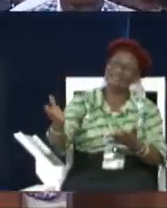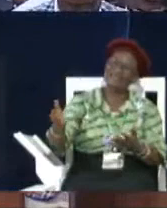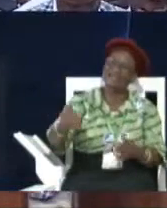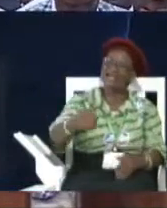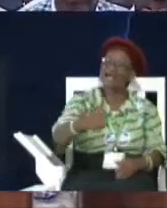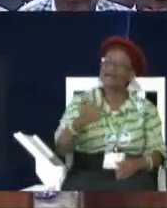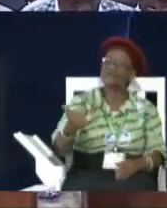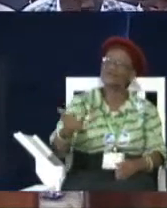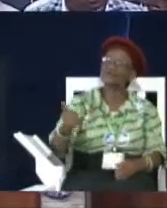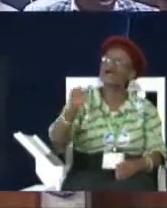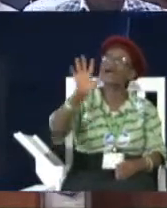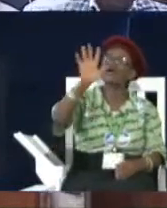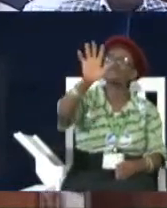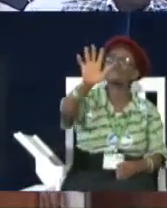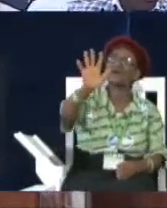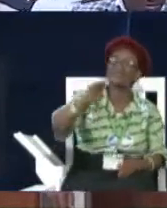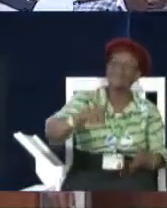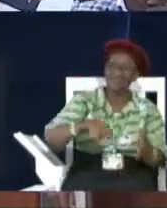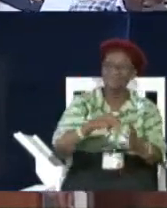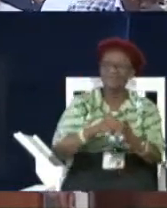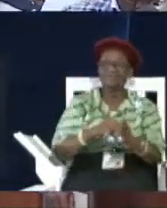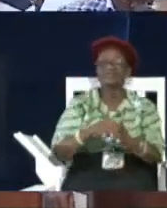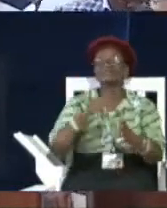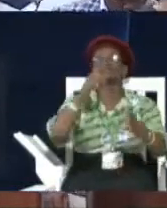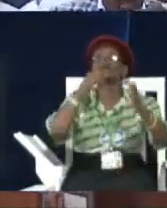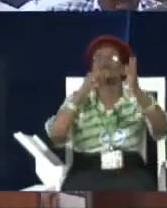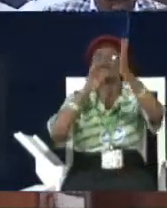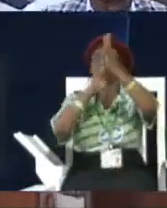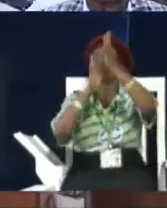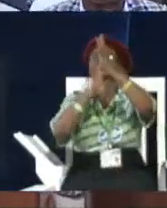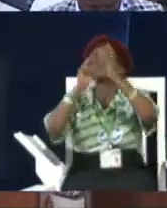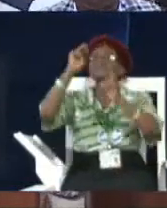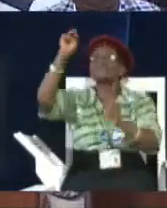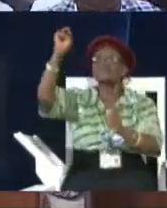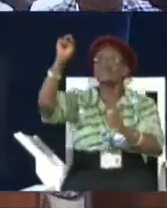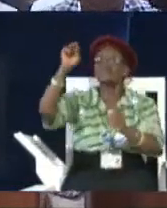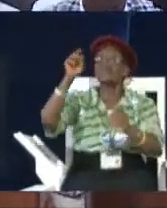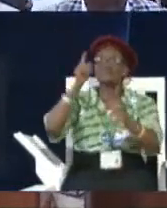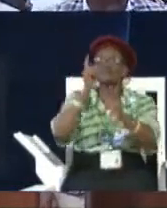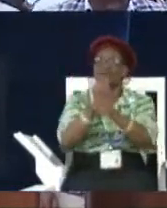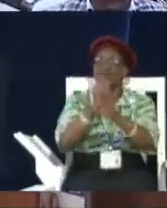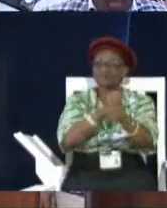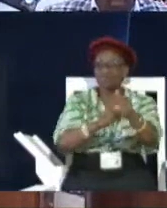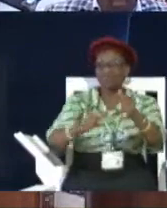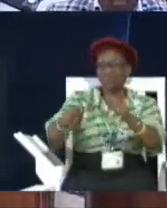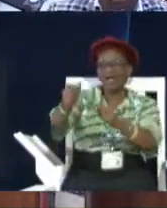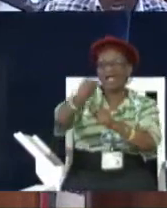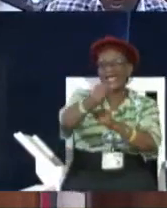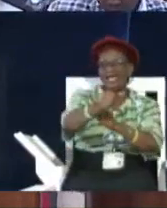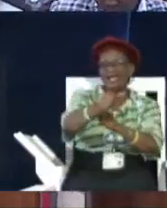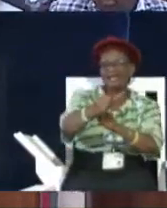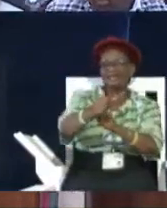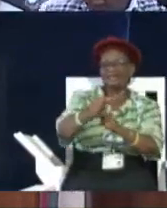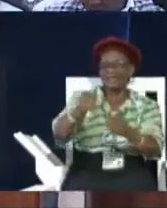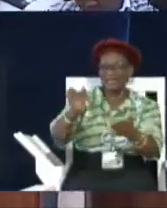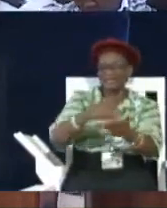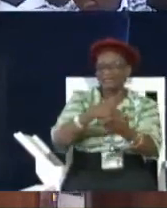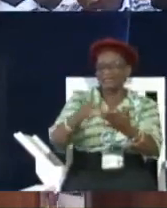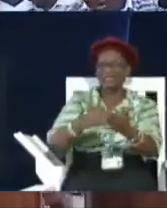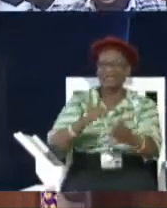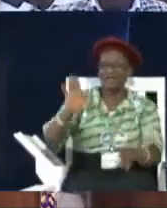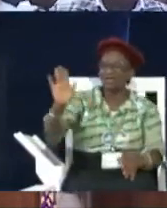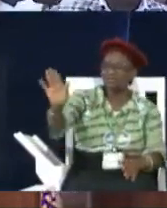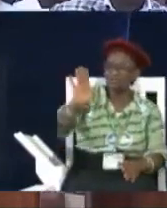him. Let's go ahead. Just praise him. Sing your own song to him. Dance before